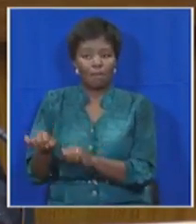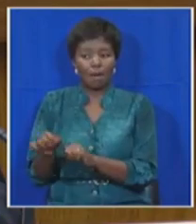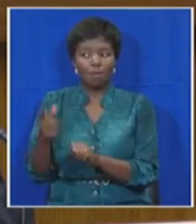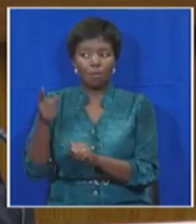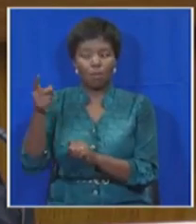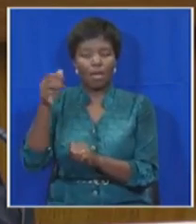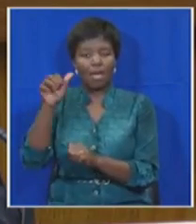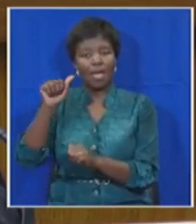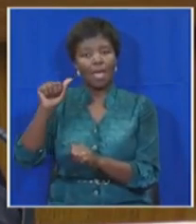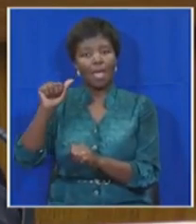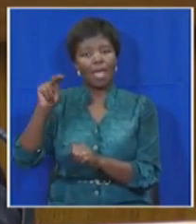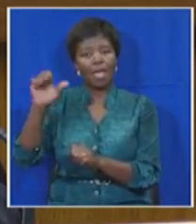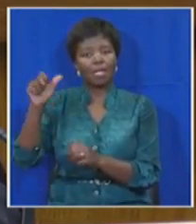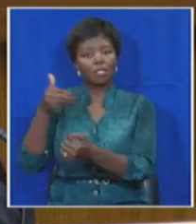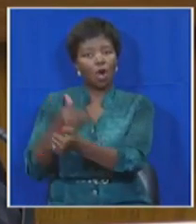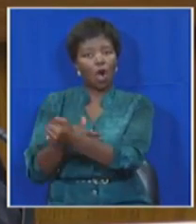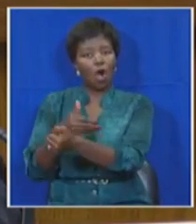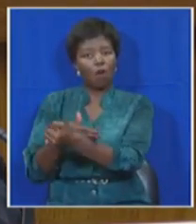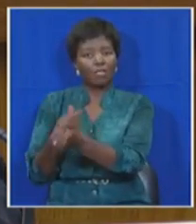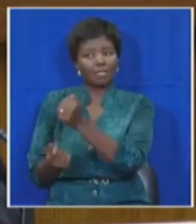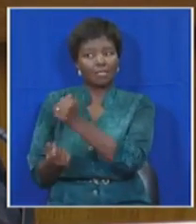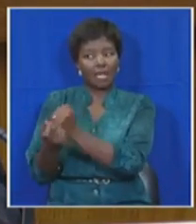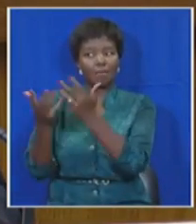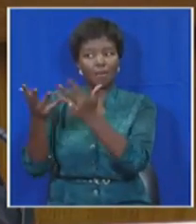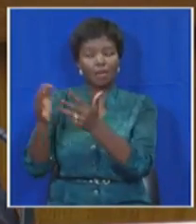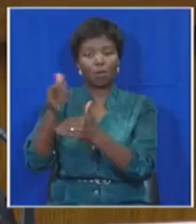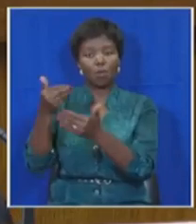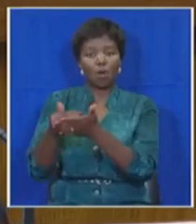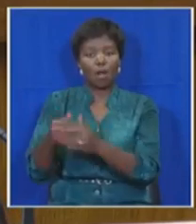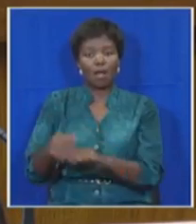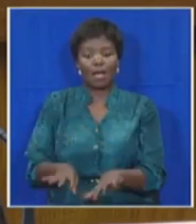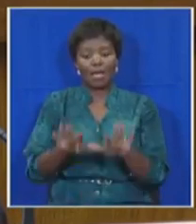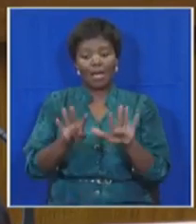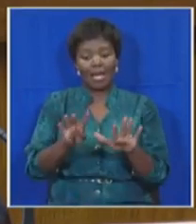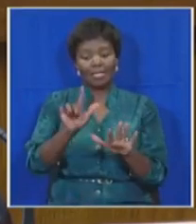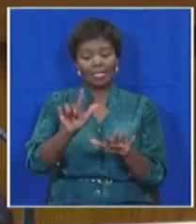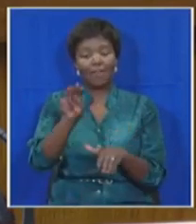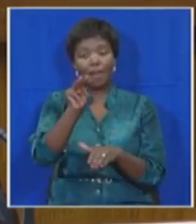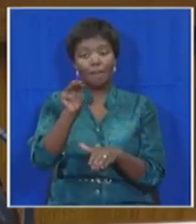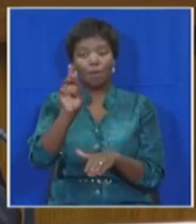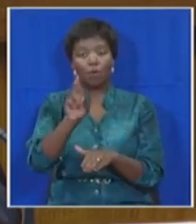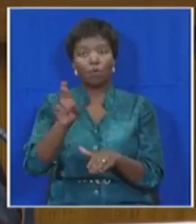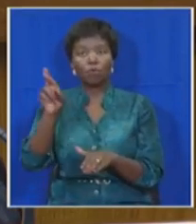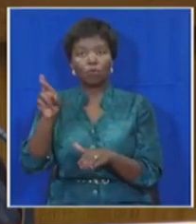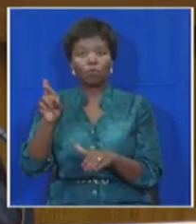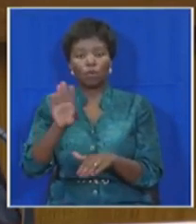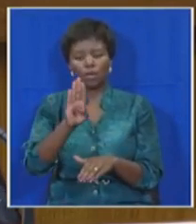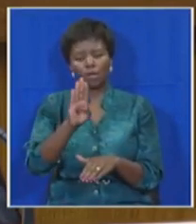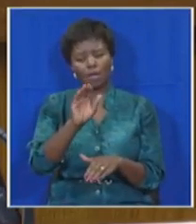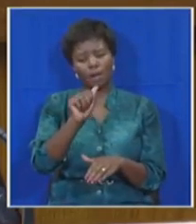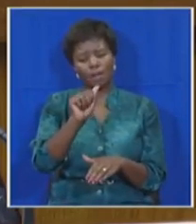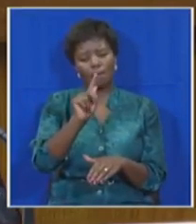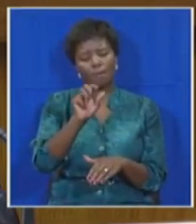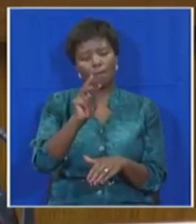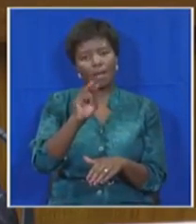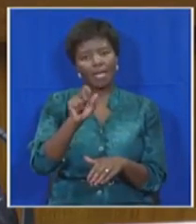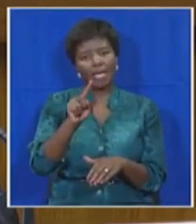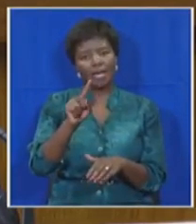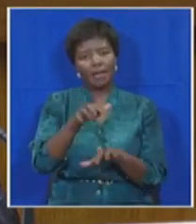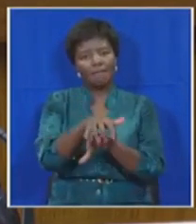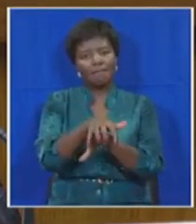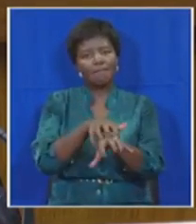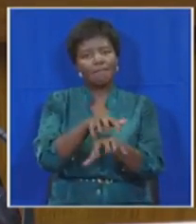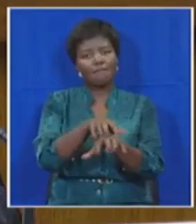House could benefit from the department's 97 million rand purchase of the Bekenfley farm. It's all